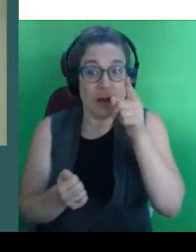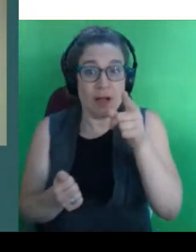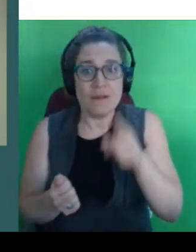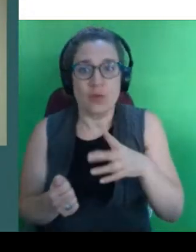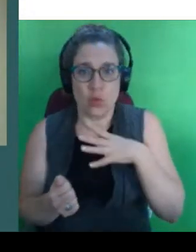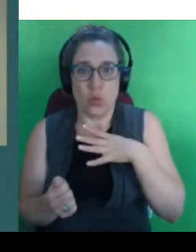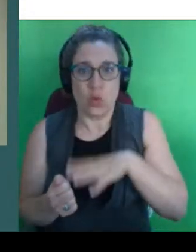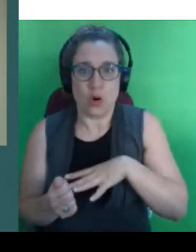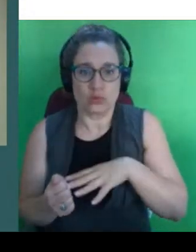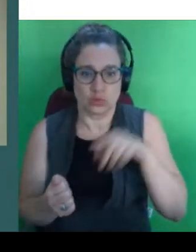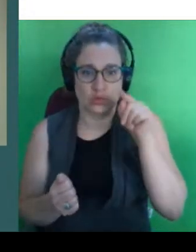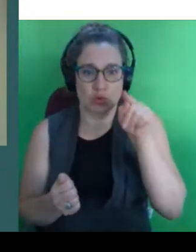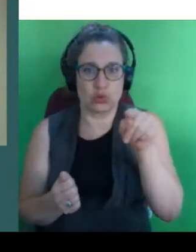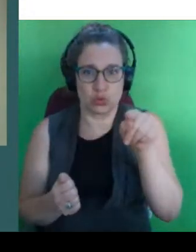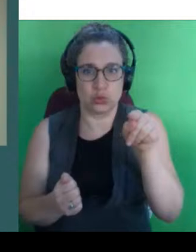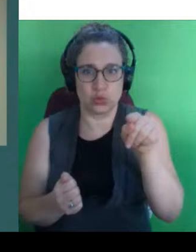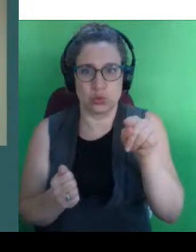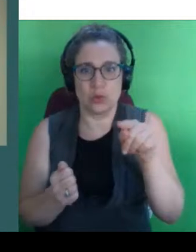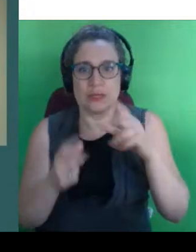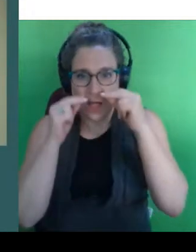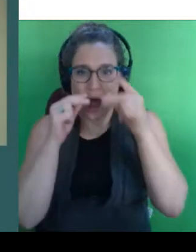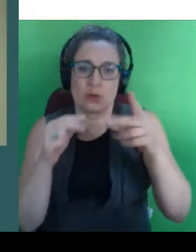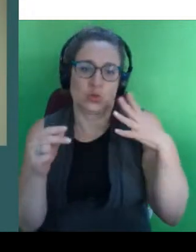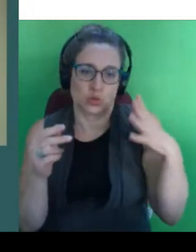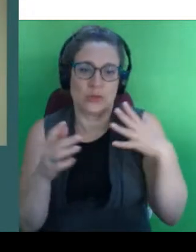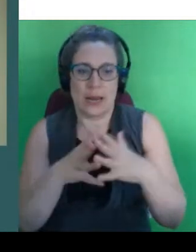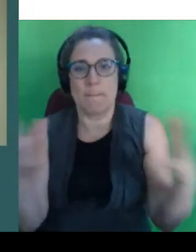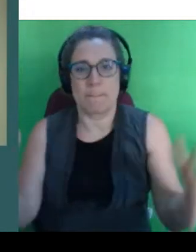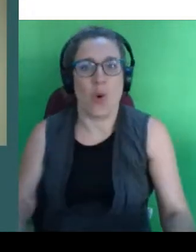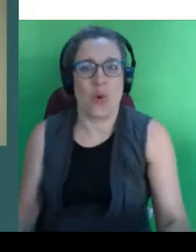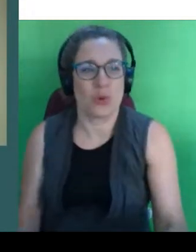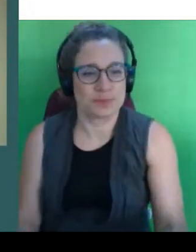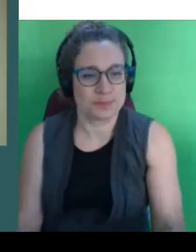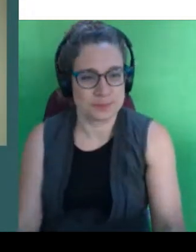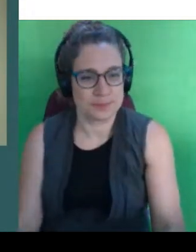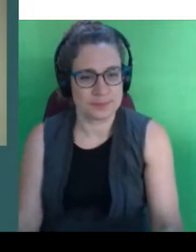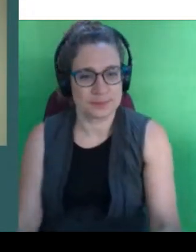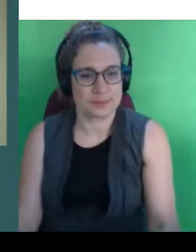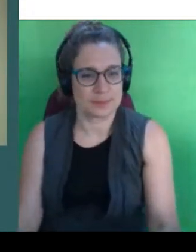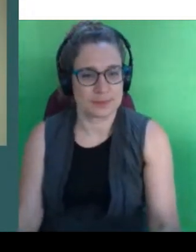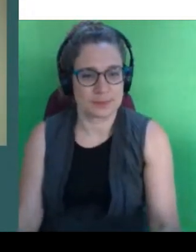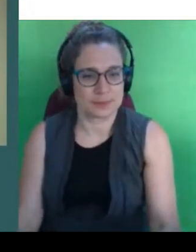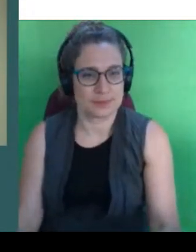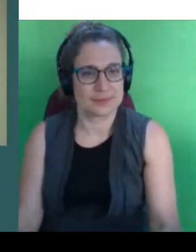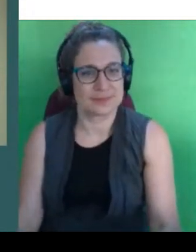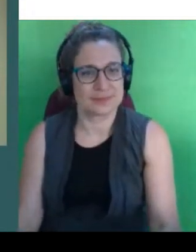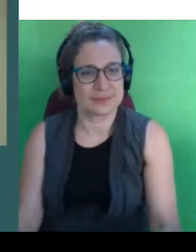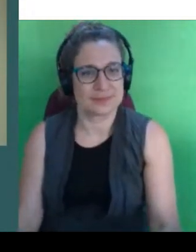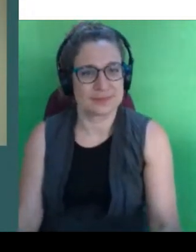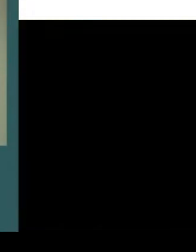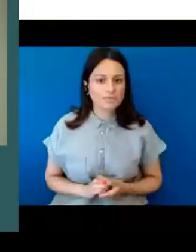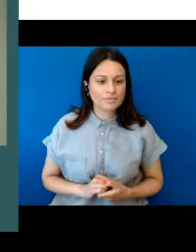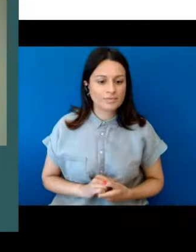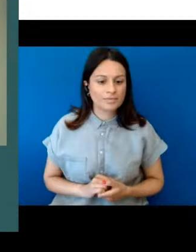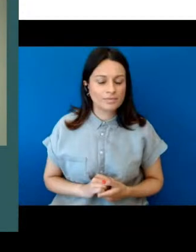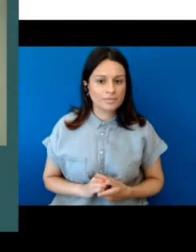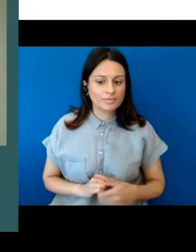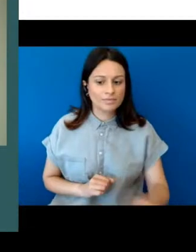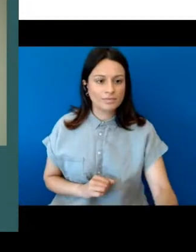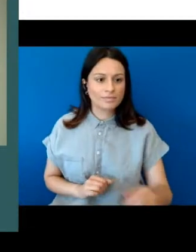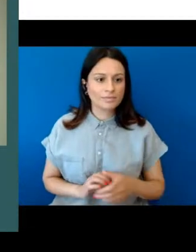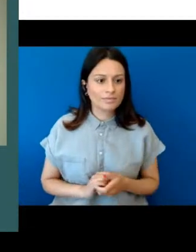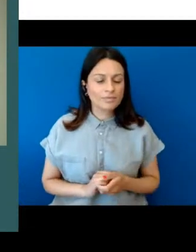you need a bigger volume. Everybody finds douching horrible to start with. It's not pleasant.